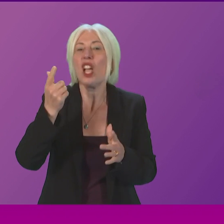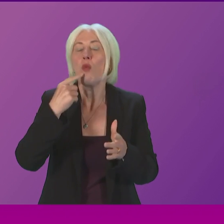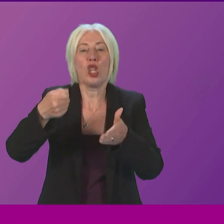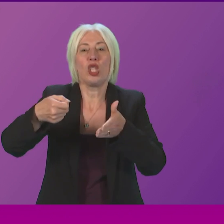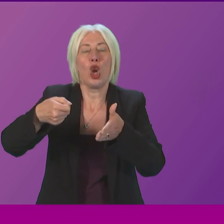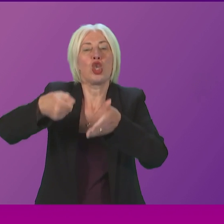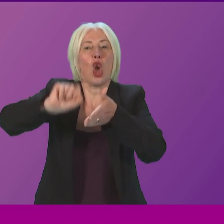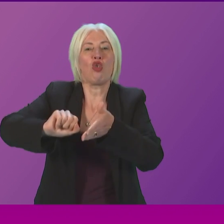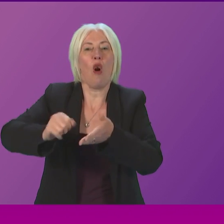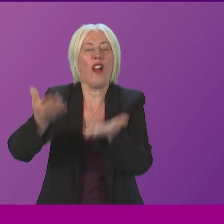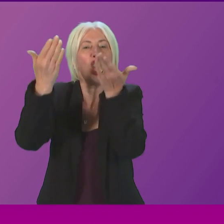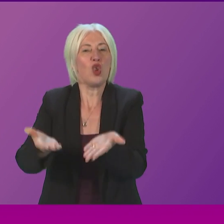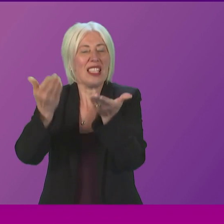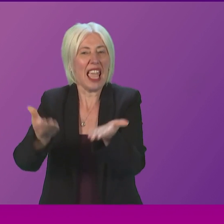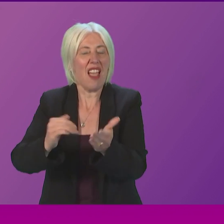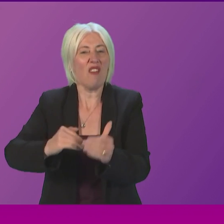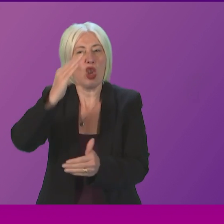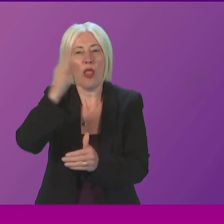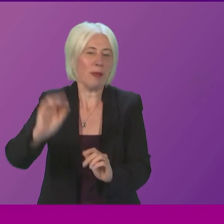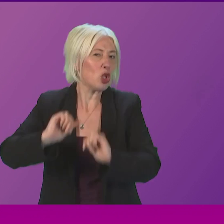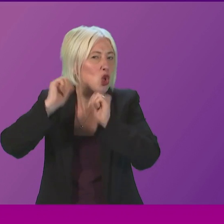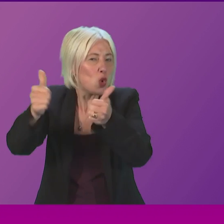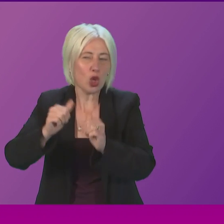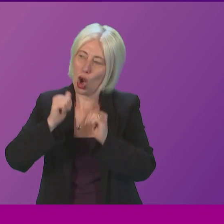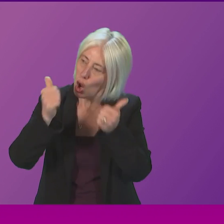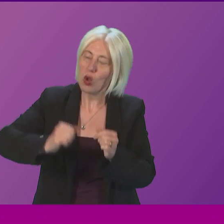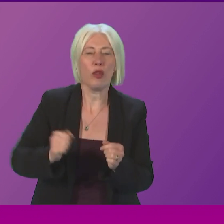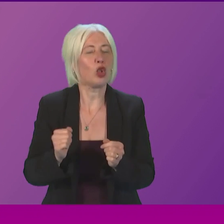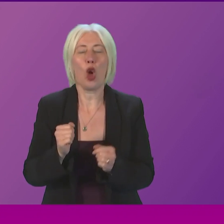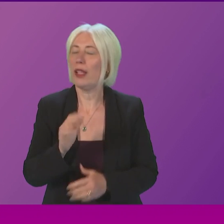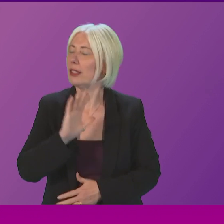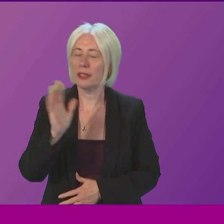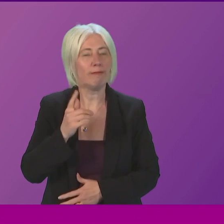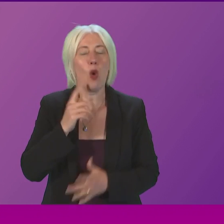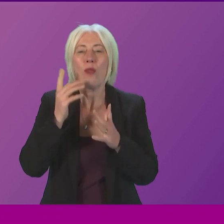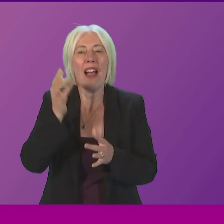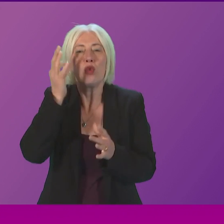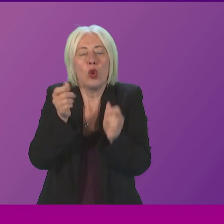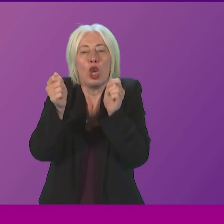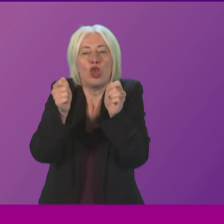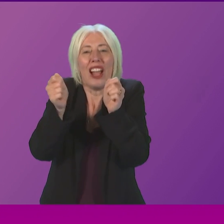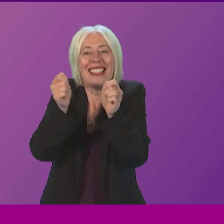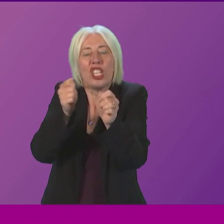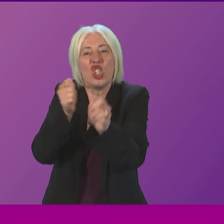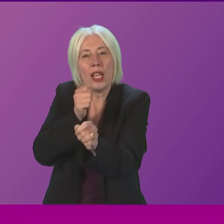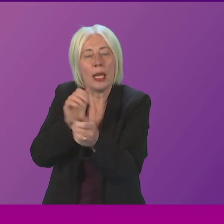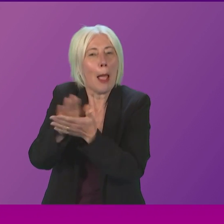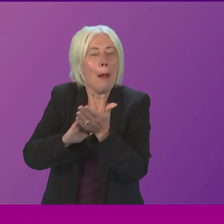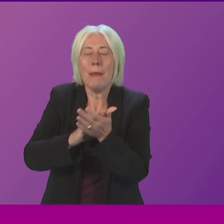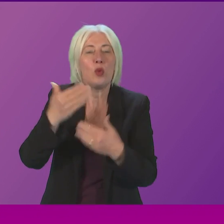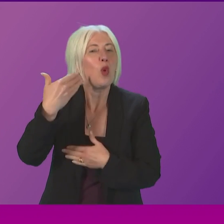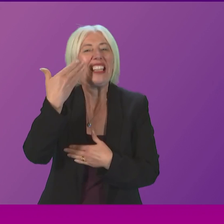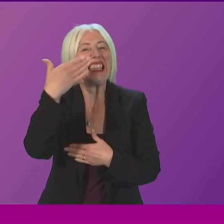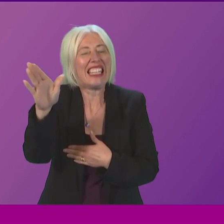taps today will be good for the North East and good for Scotland. I believe in a just transition. Absolutely. That means that we will not leave